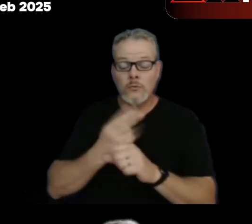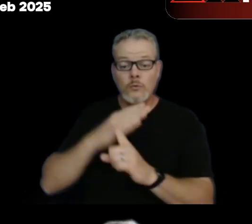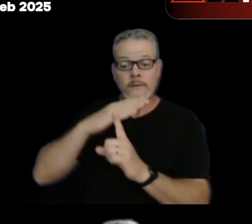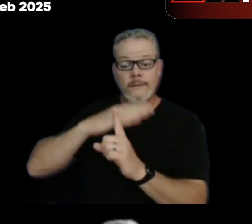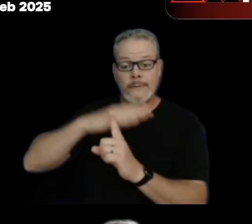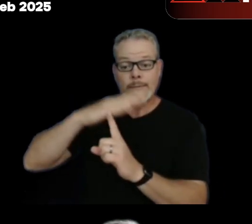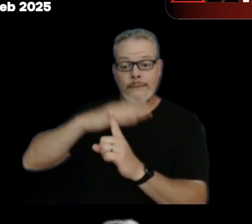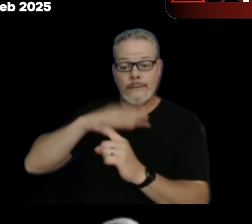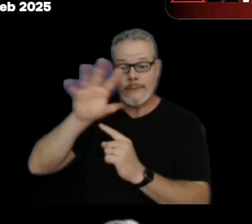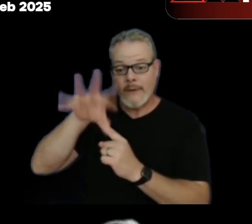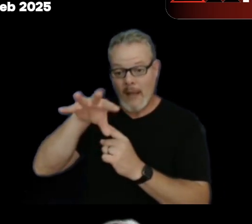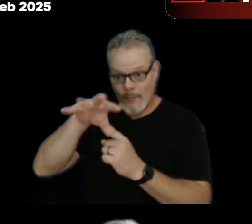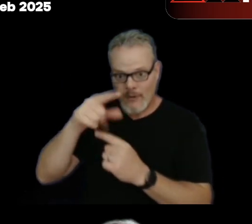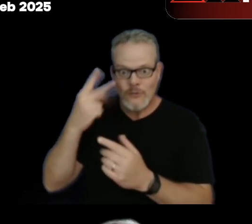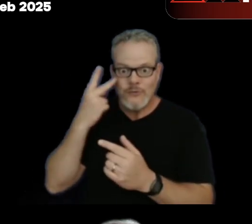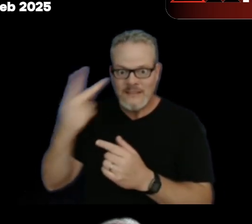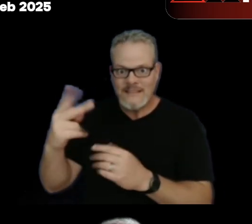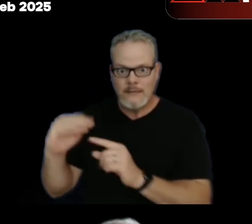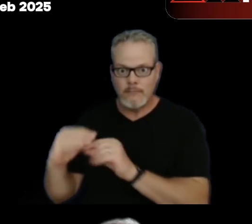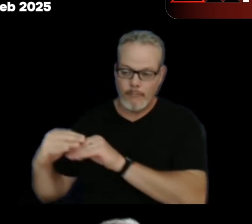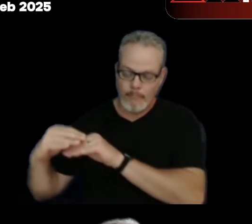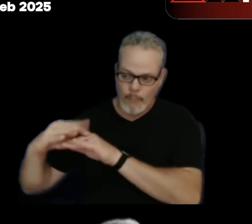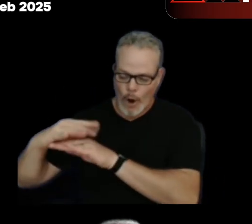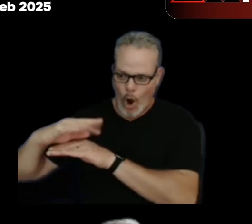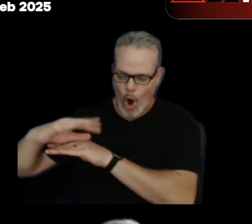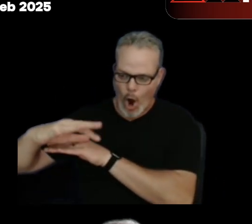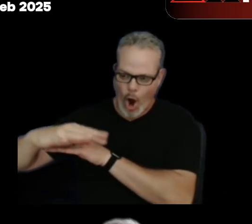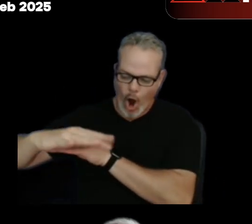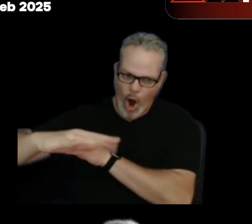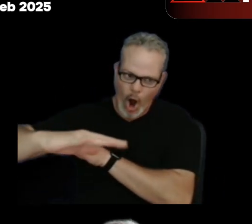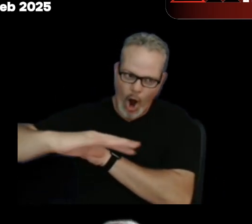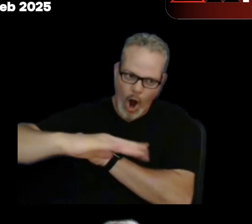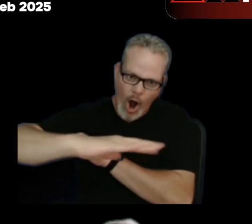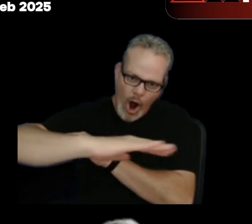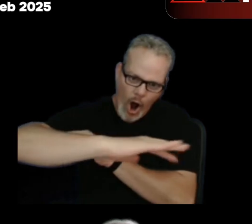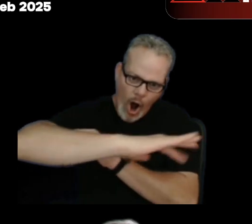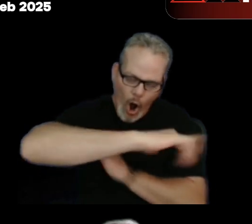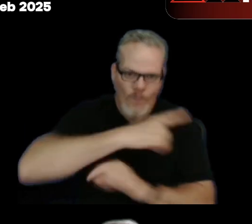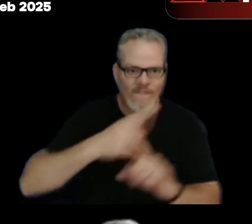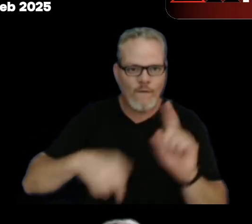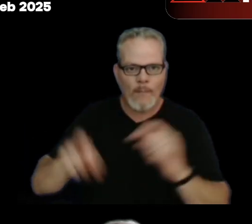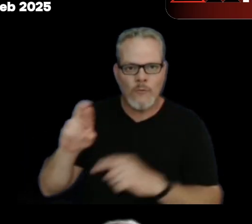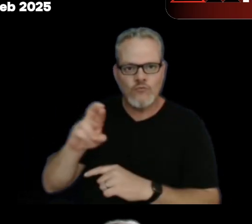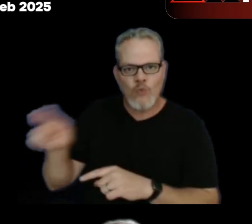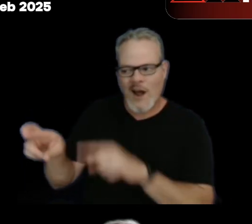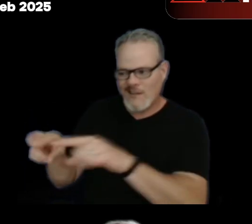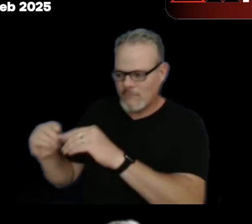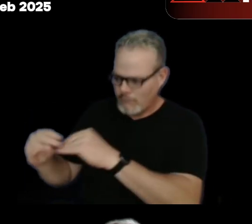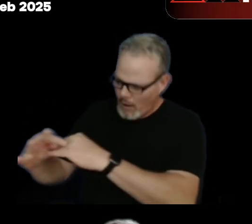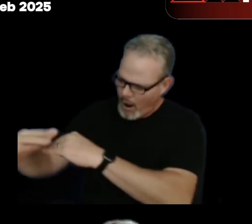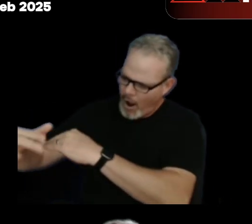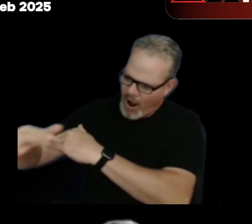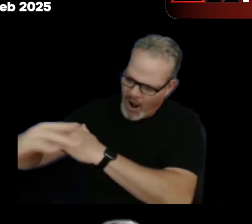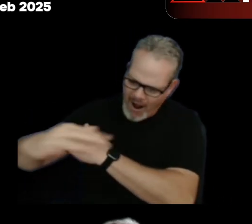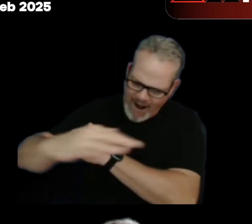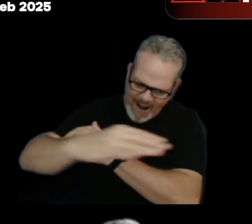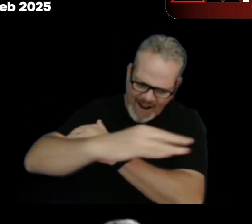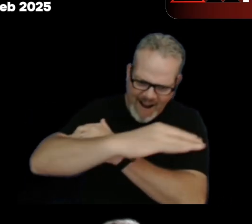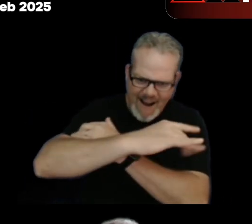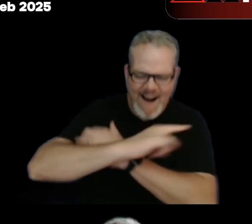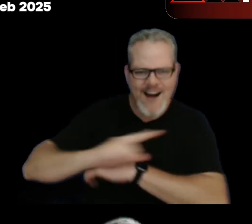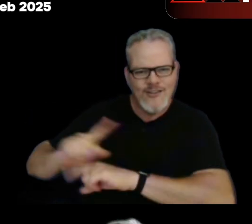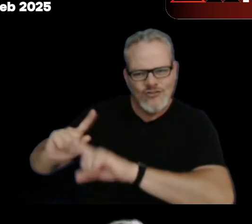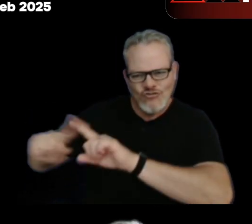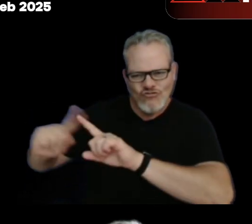shows an outburst coming from the right with a taller fountains, feeding a series of flows that, once the fountains shut